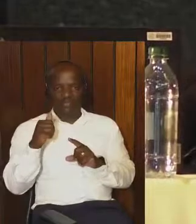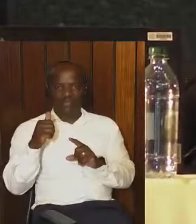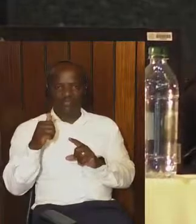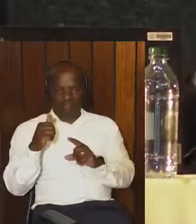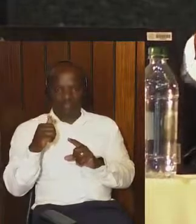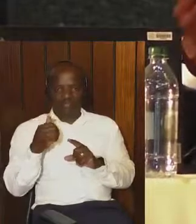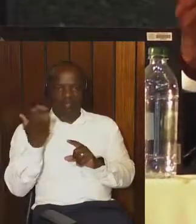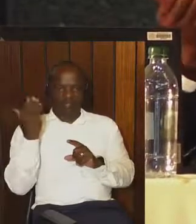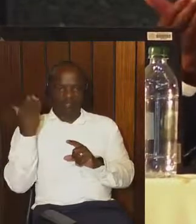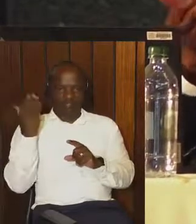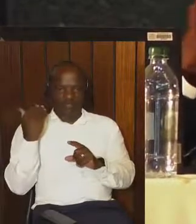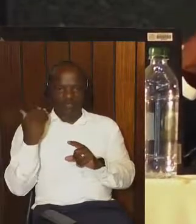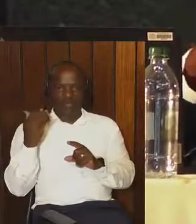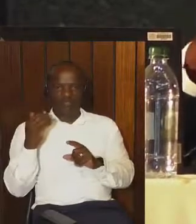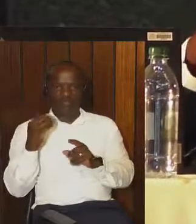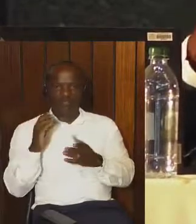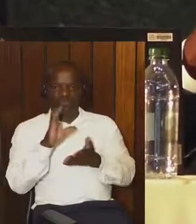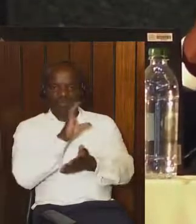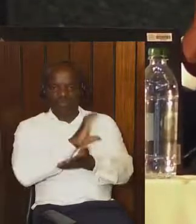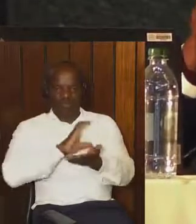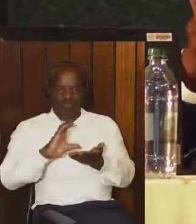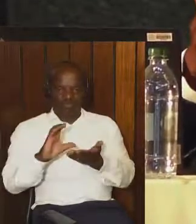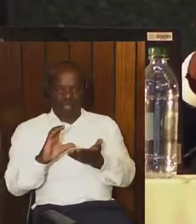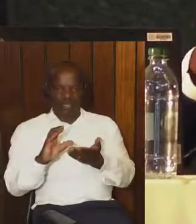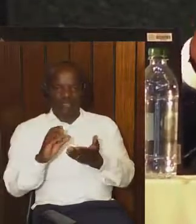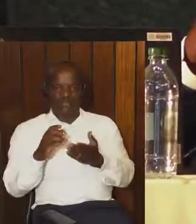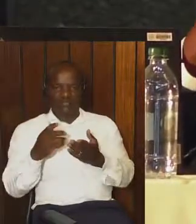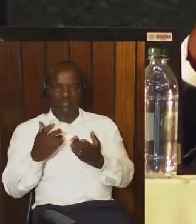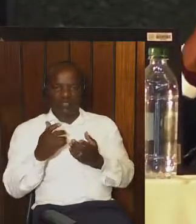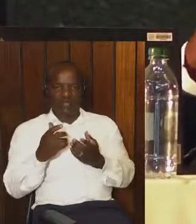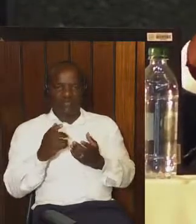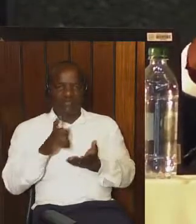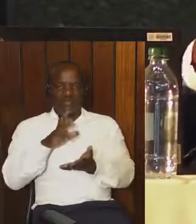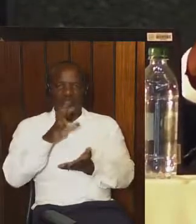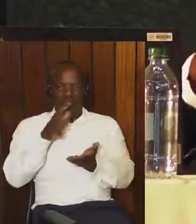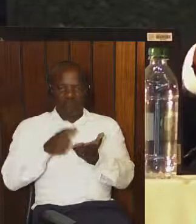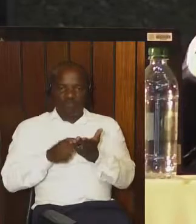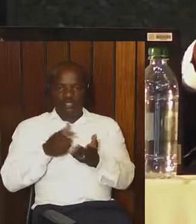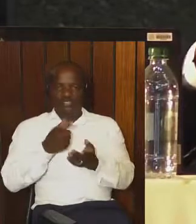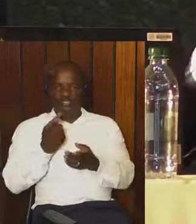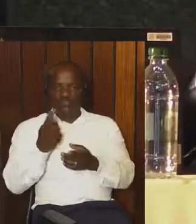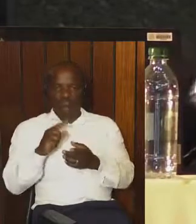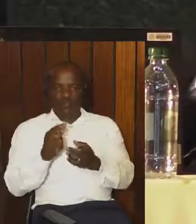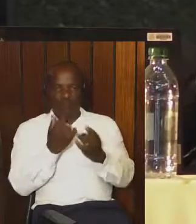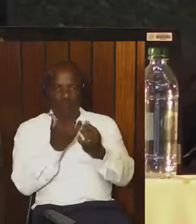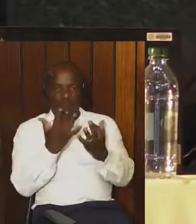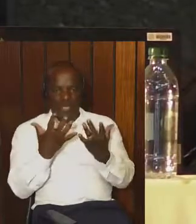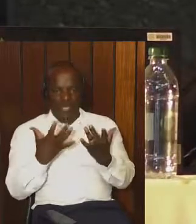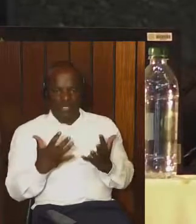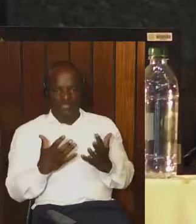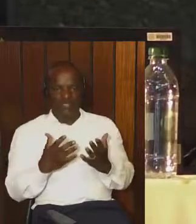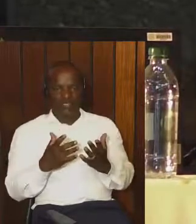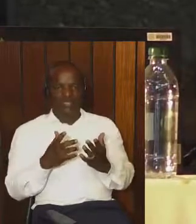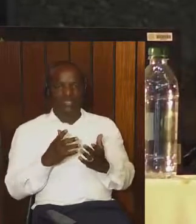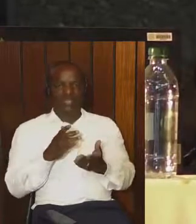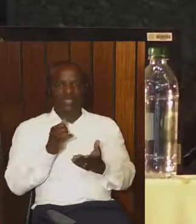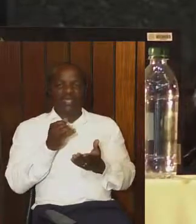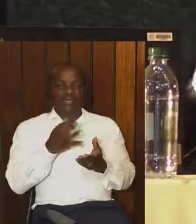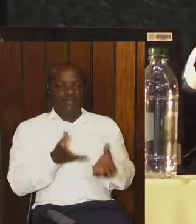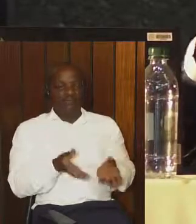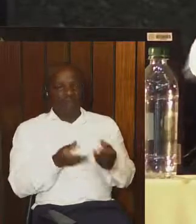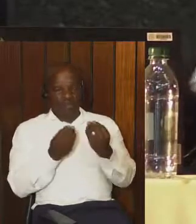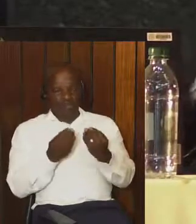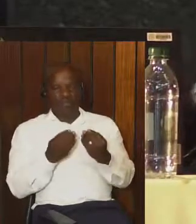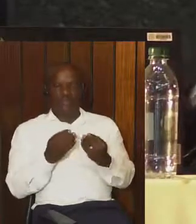as mentioned, we are just waiting for the confirmation of the budget. And once we get that confirmation, definitely those issues will be resolved